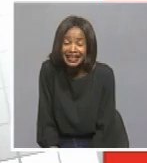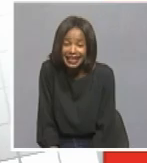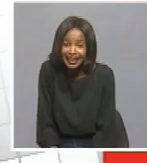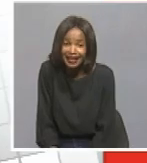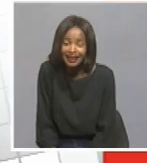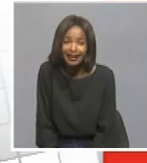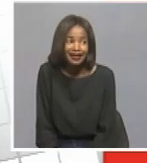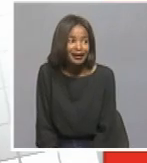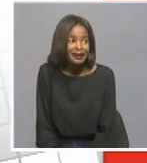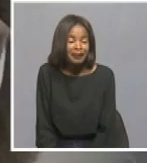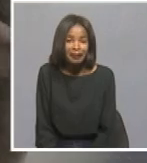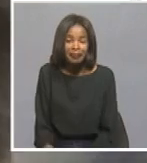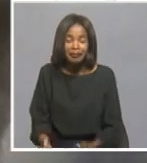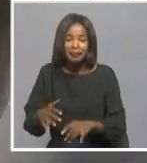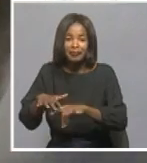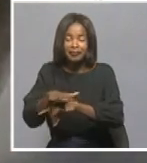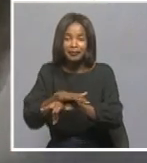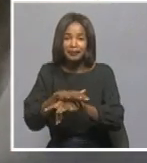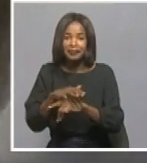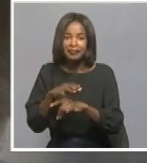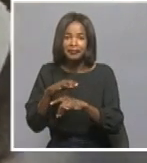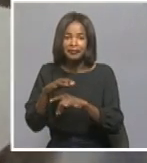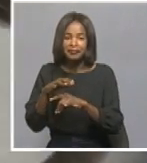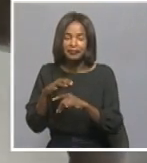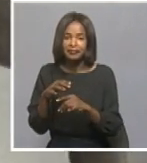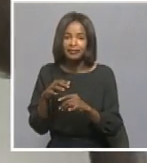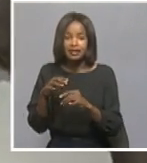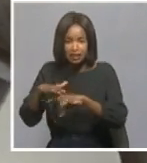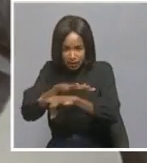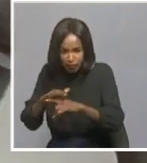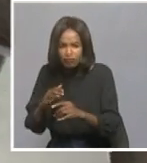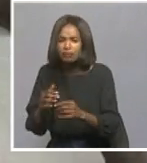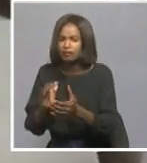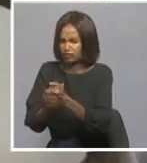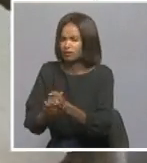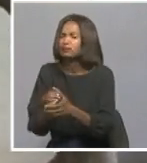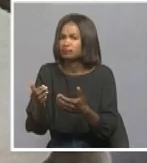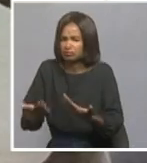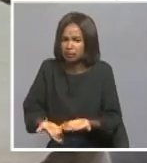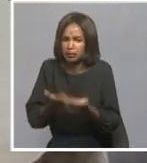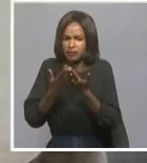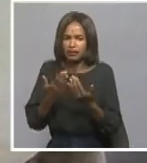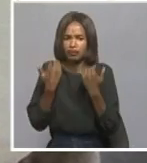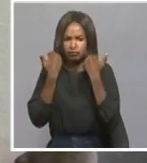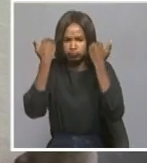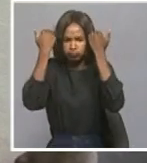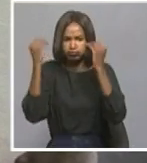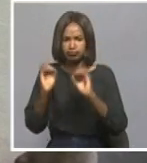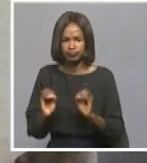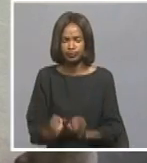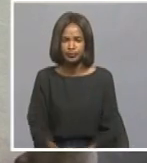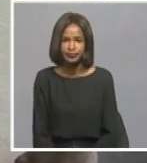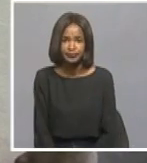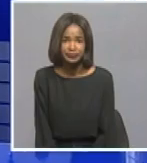better appreciation of their pets after this. Francis Shahama, NBC News, Windhoek.